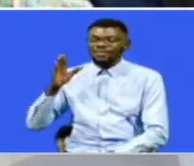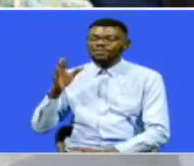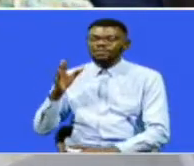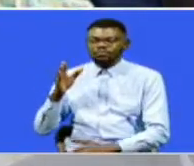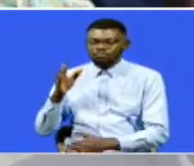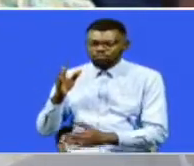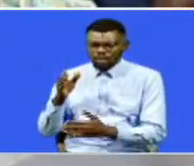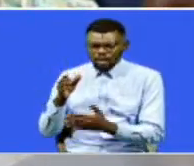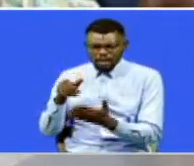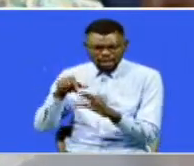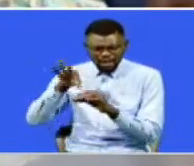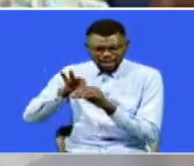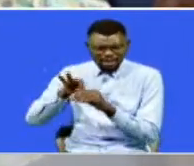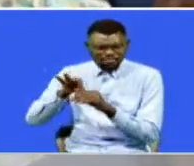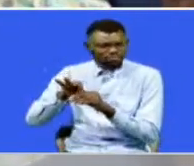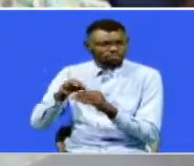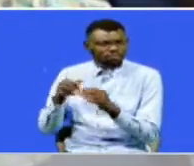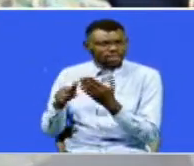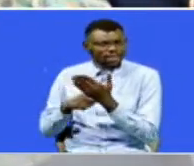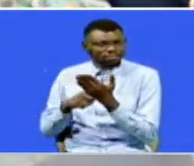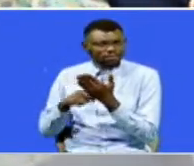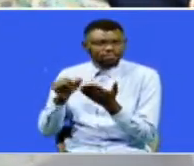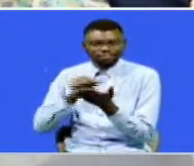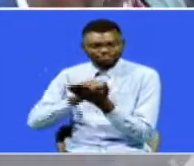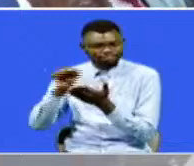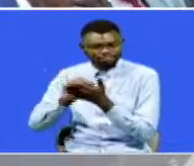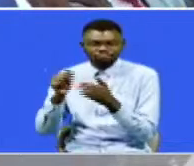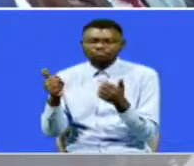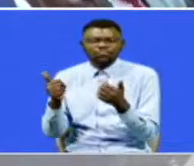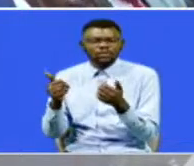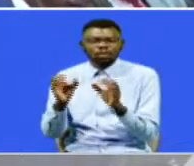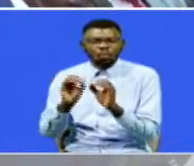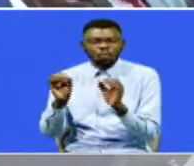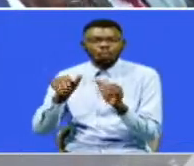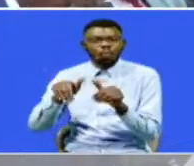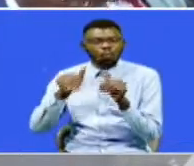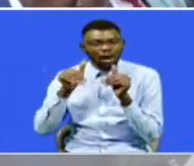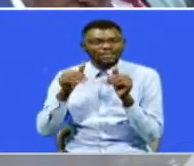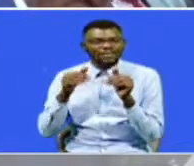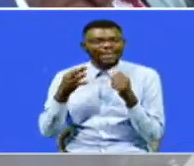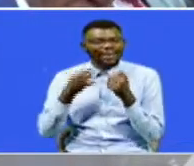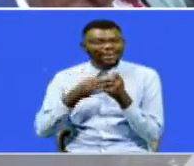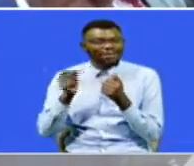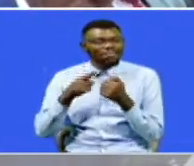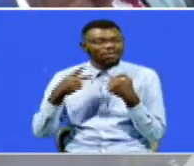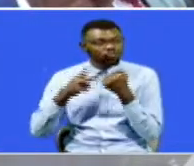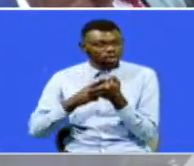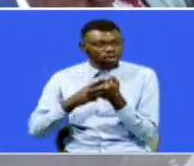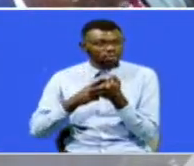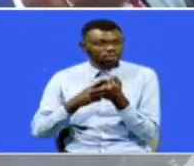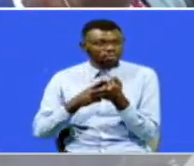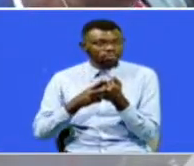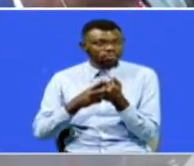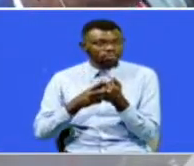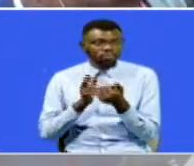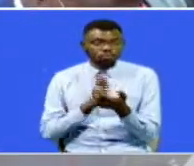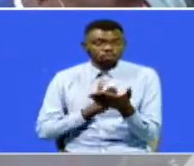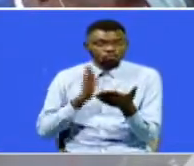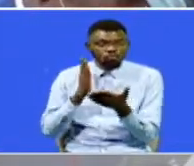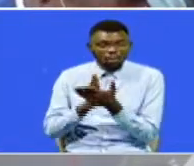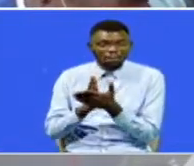candidates, said he will give his judgment on 8th of July. And I do confirm that, my lord, on request by the CUE as a